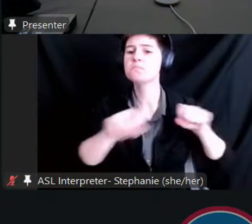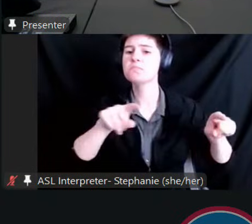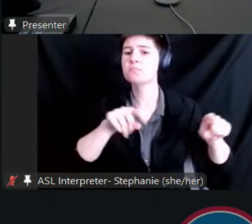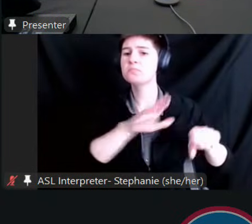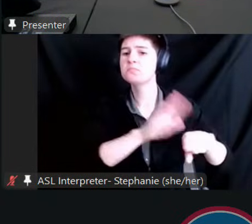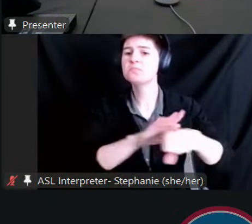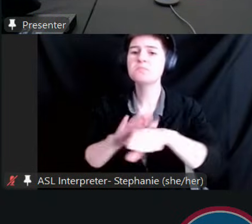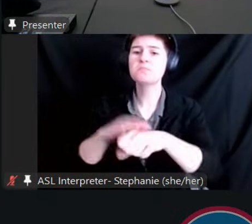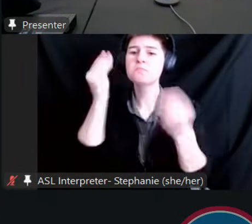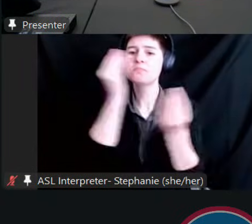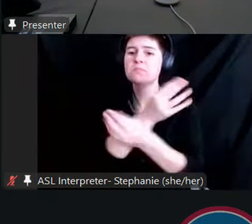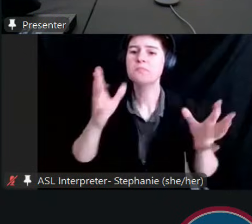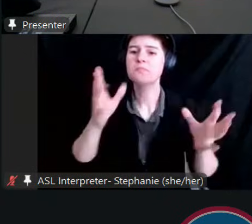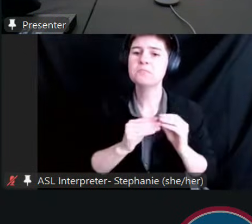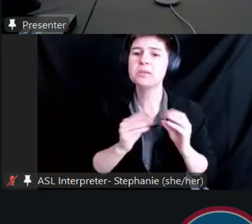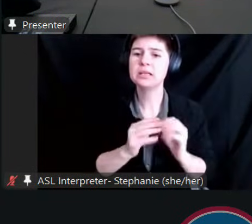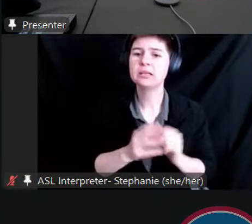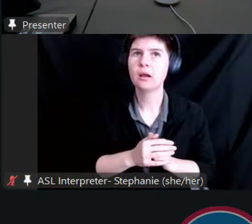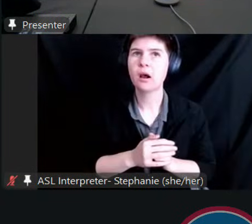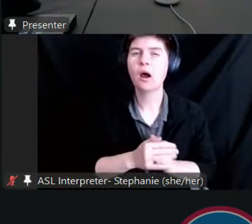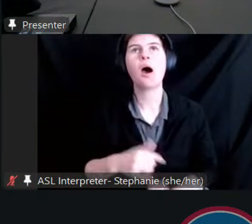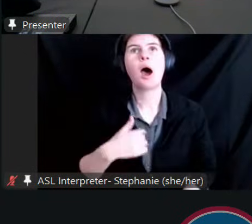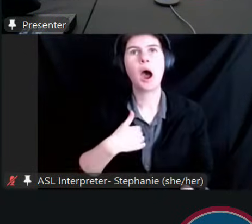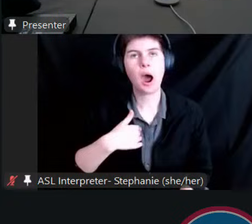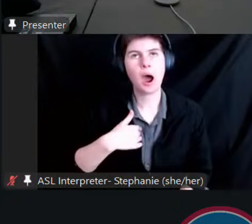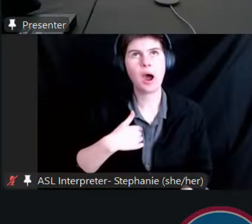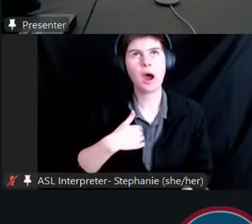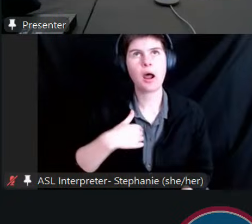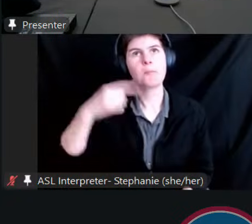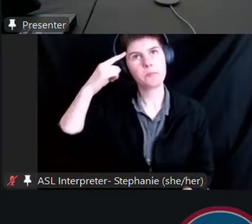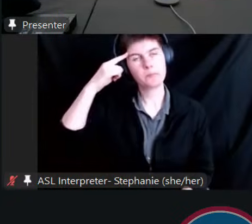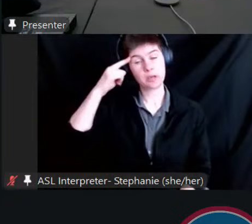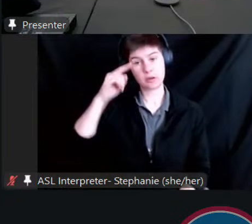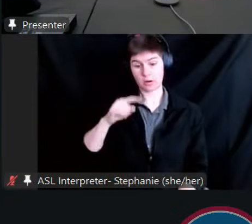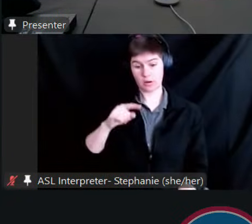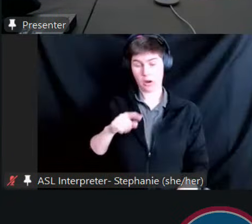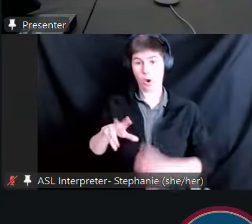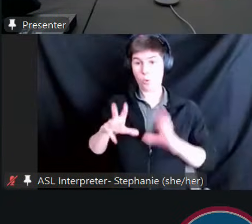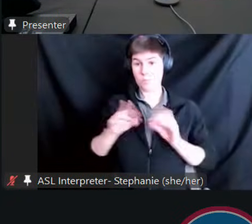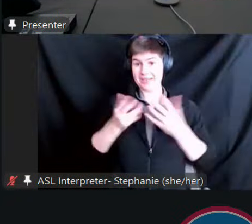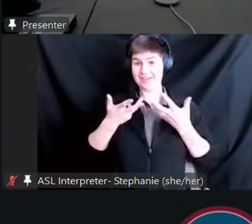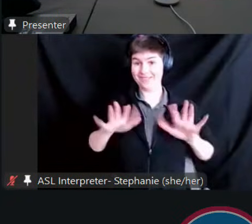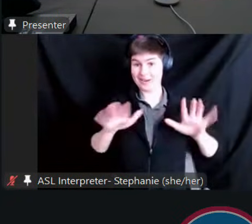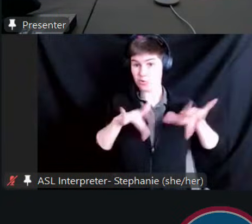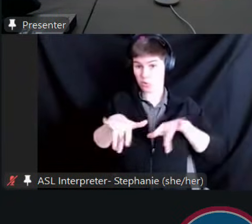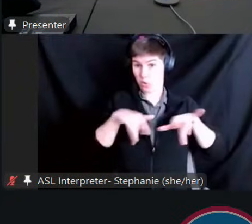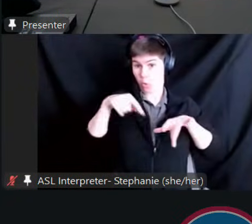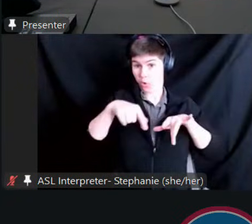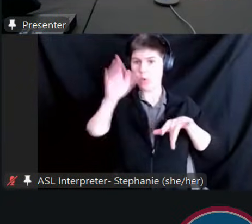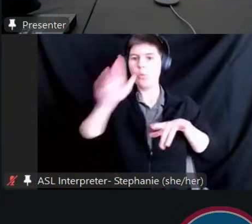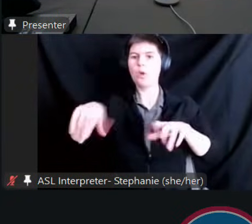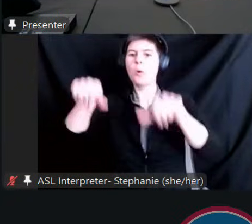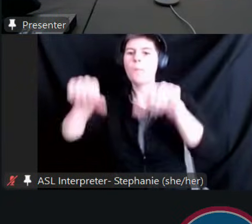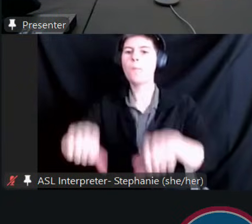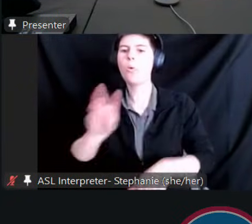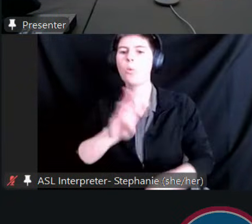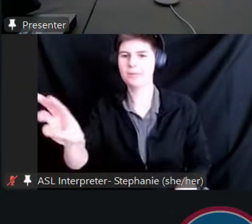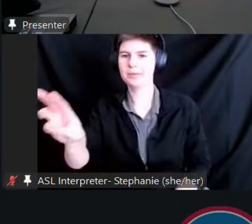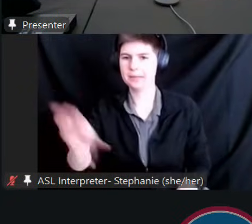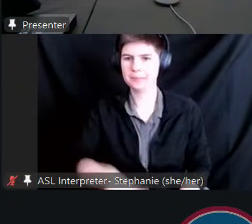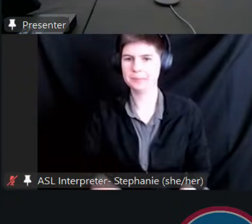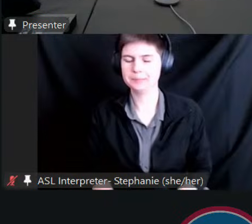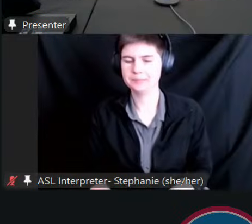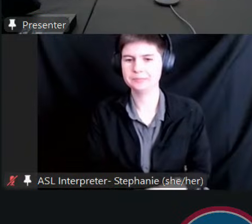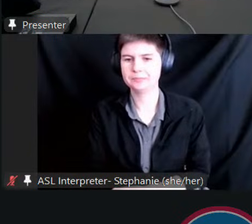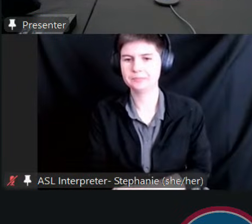believe we'll be posting a recording of the meeting on our website afterwards. So yeah, we've also